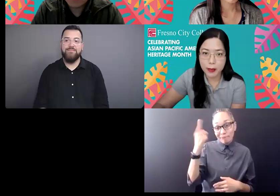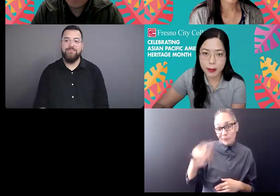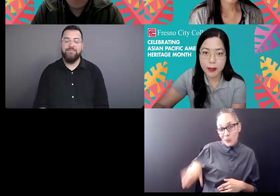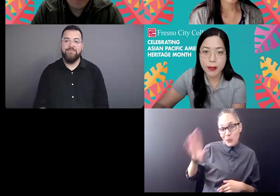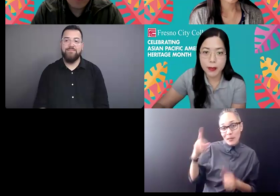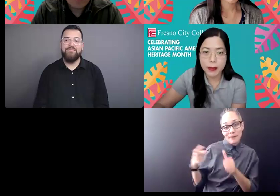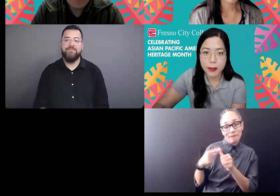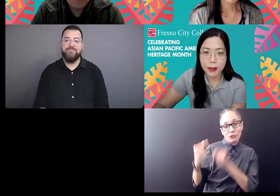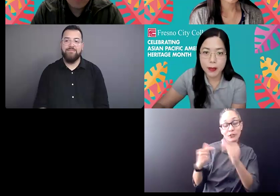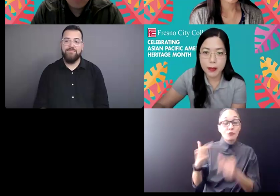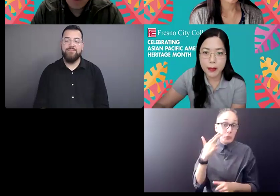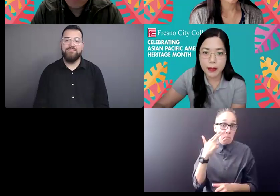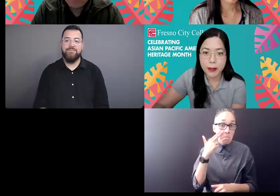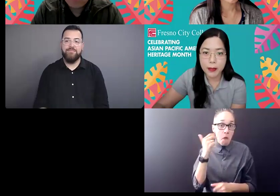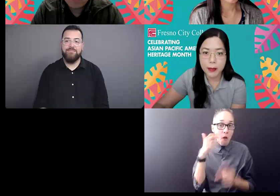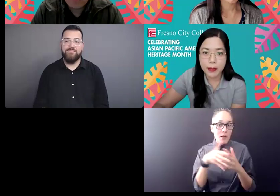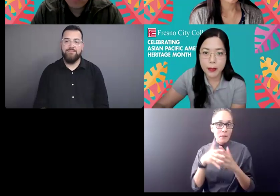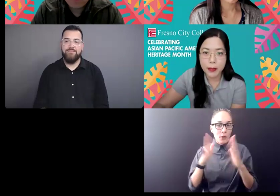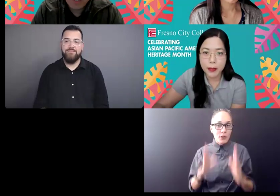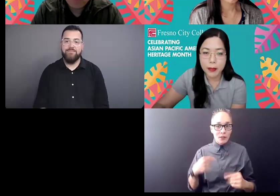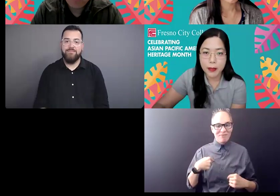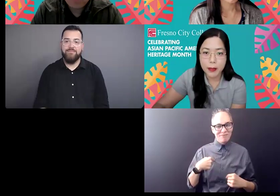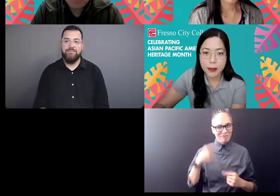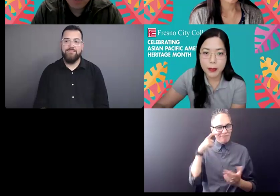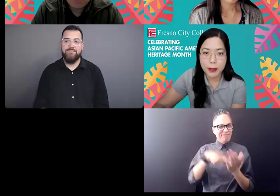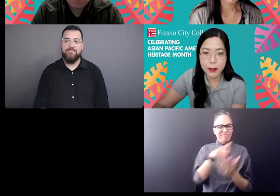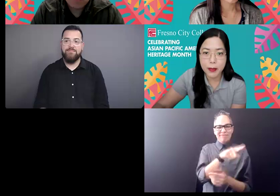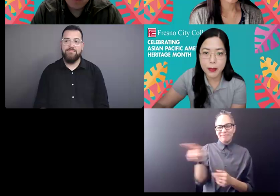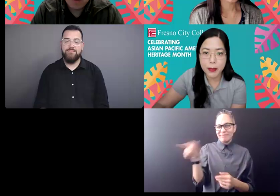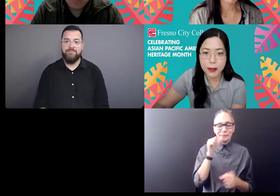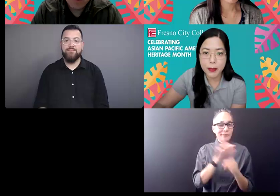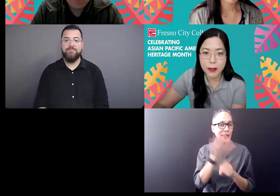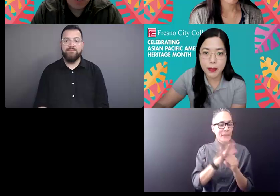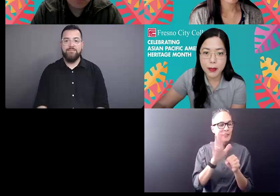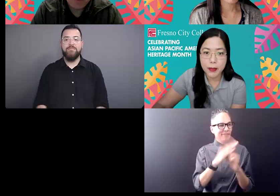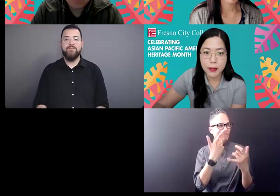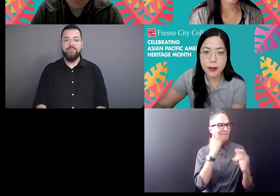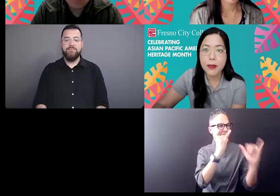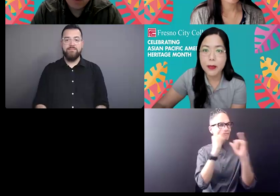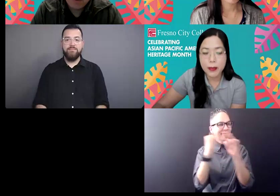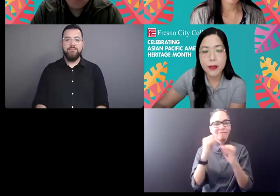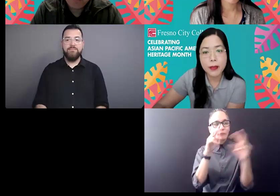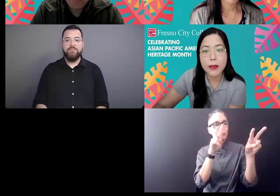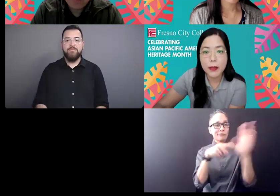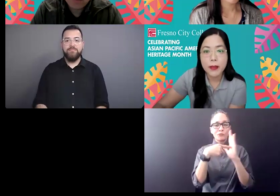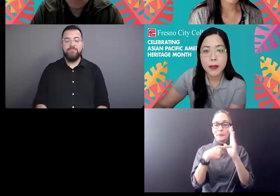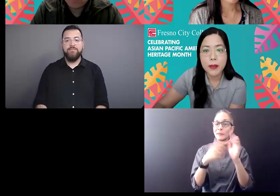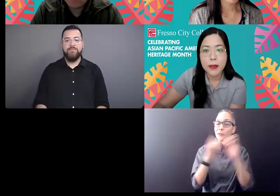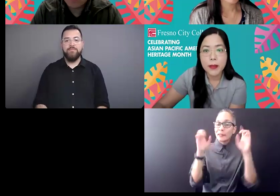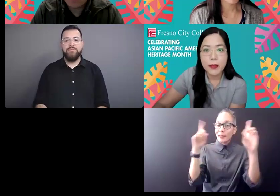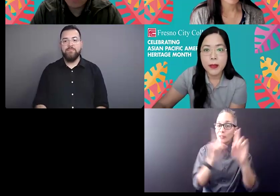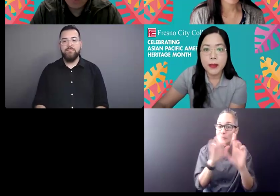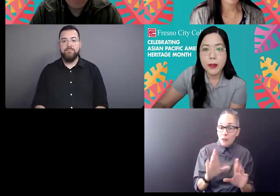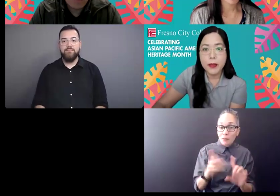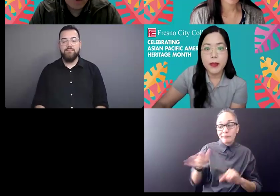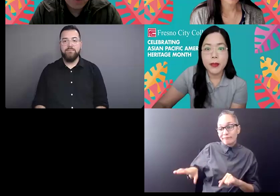first generation Hmong American, I noticed that there was a lack of representation among educational mentors from grade